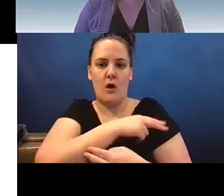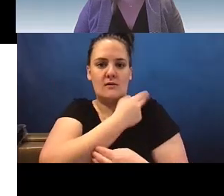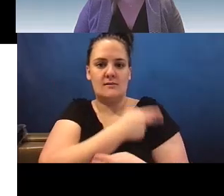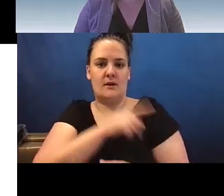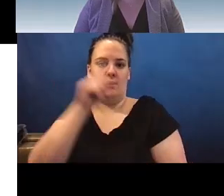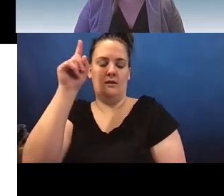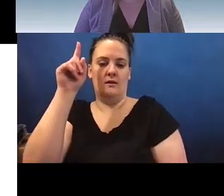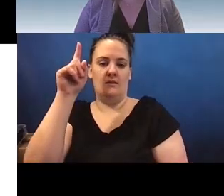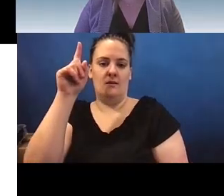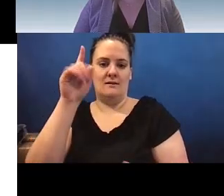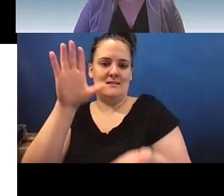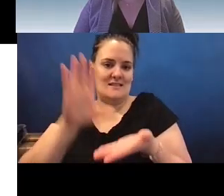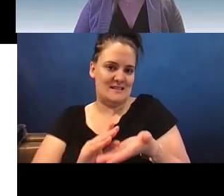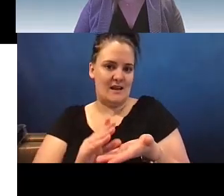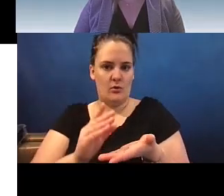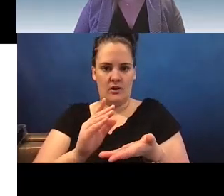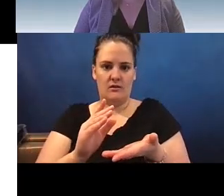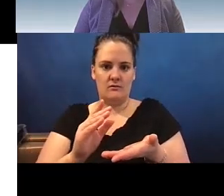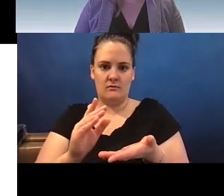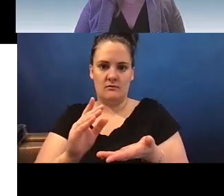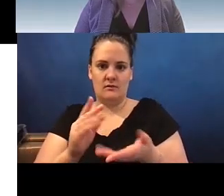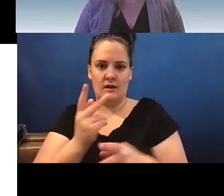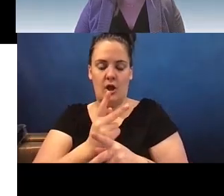to 5.